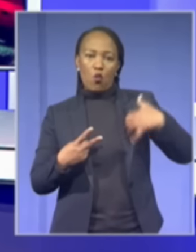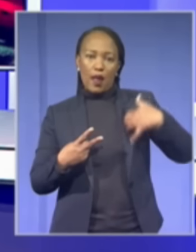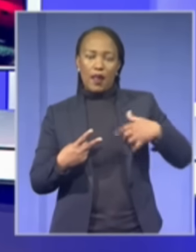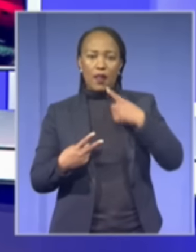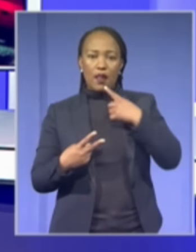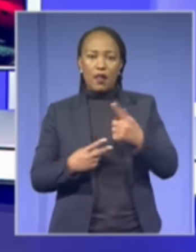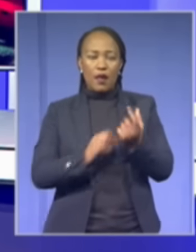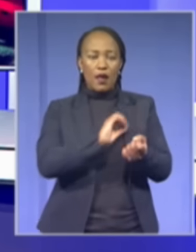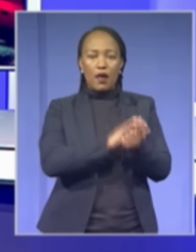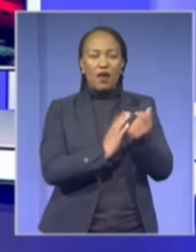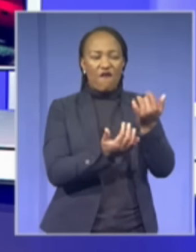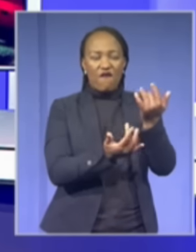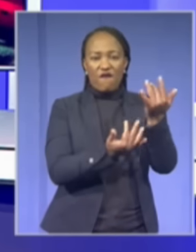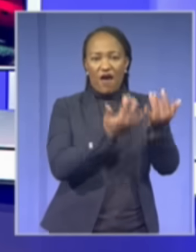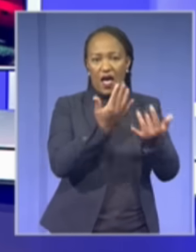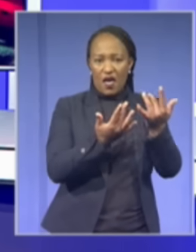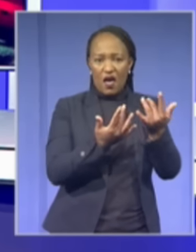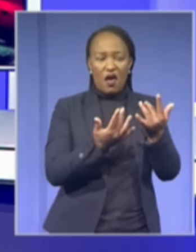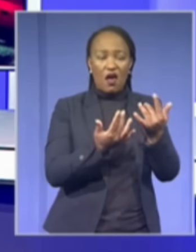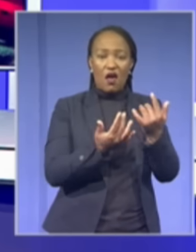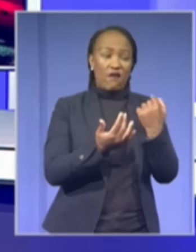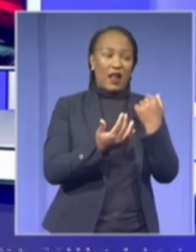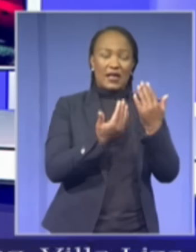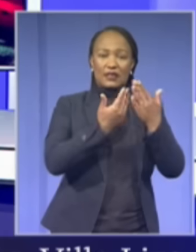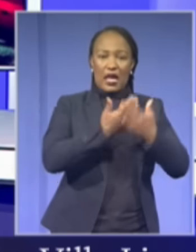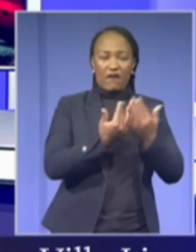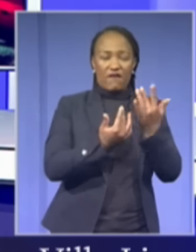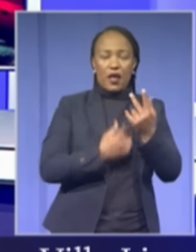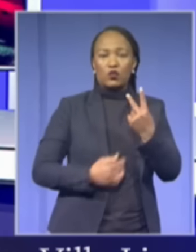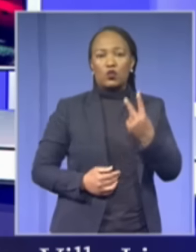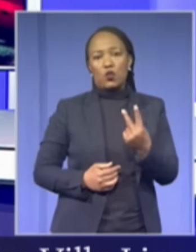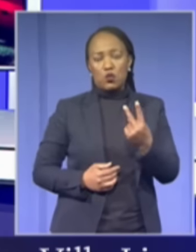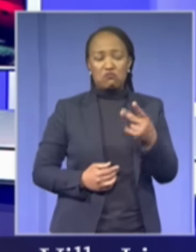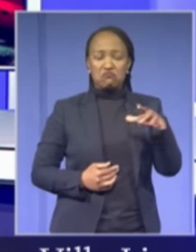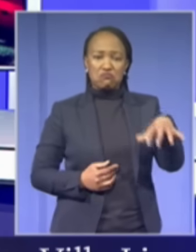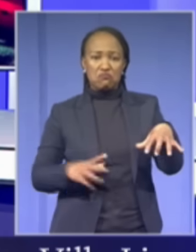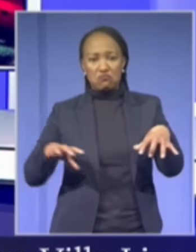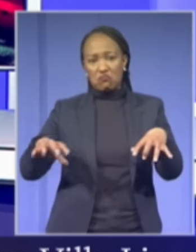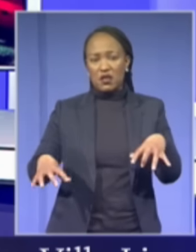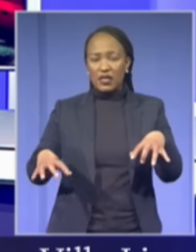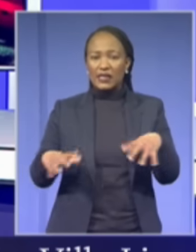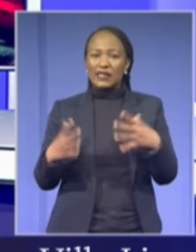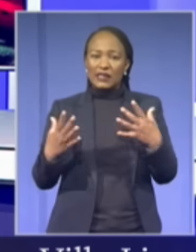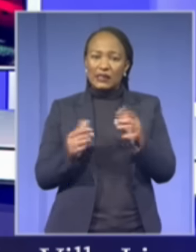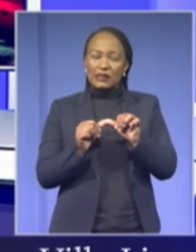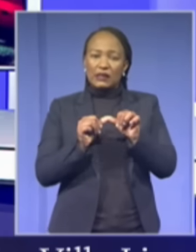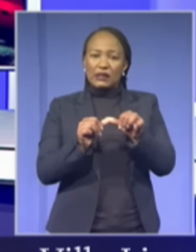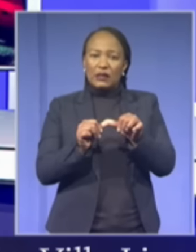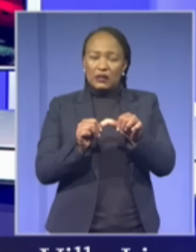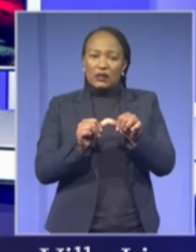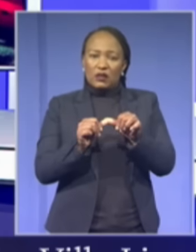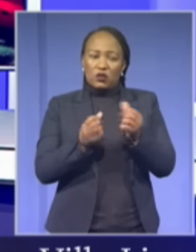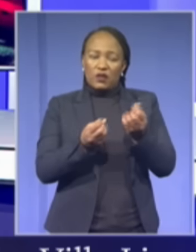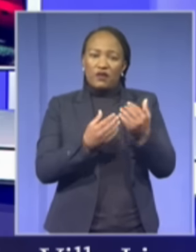ditiragalo tše pedi tša mello yeo e diragetšego bošegong bja go feta e le go seo se bjago bohlokwa bja go tšwela pele go fana ka masolo a polokego go